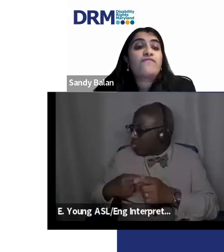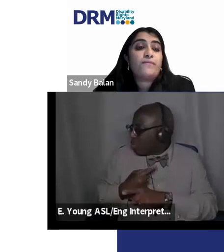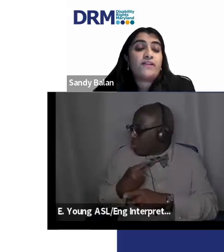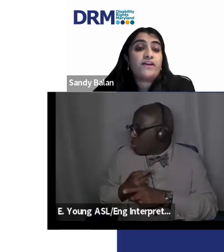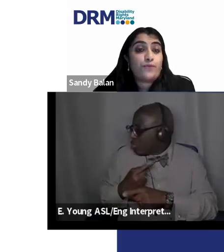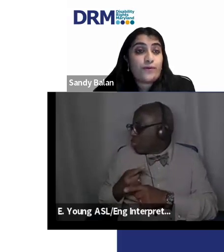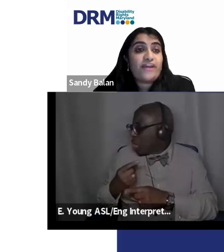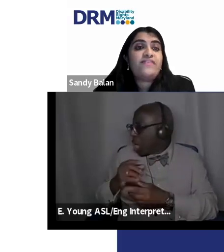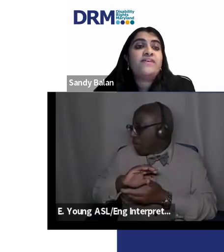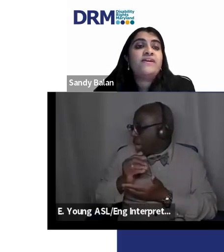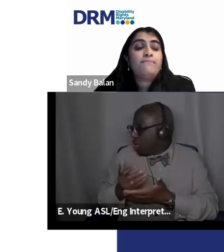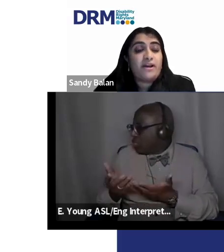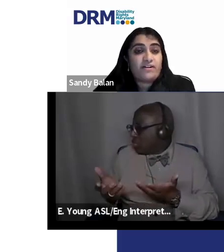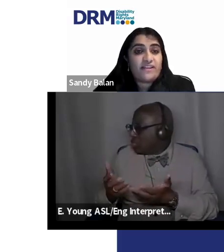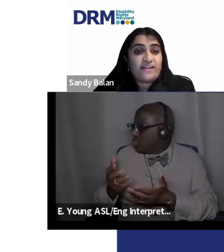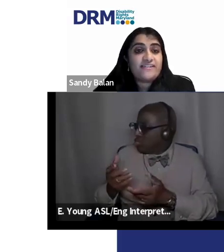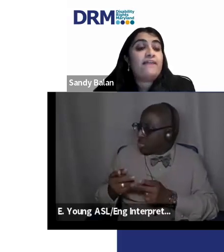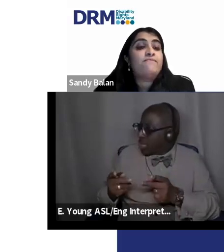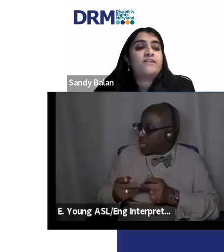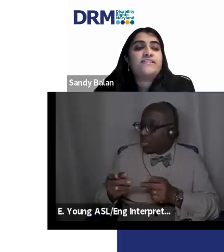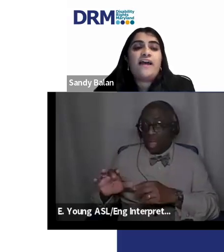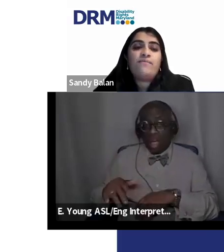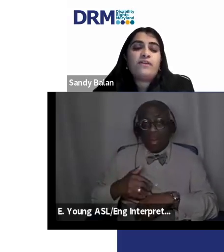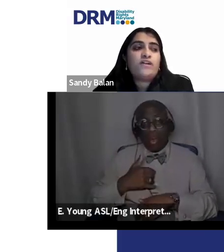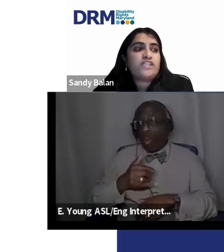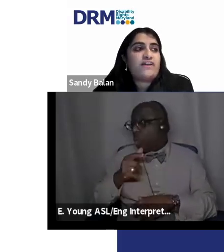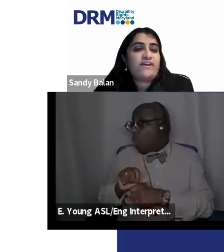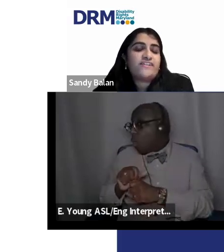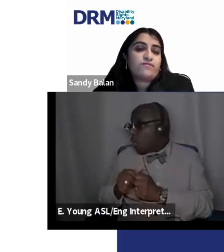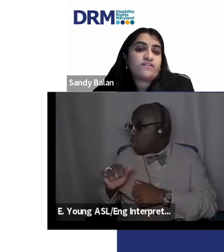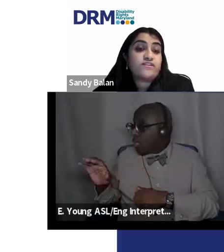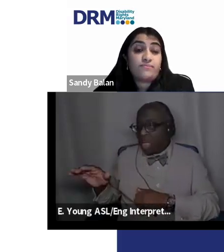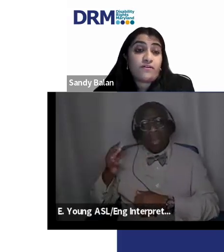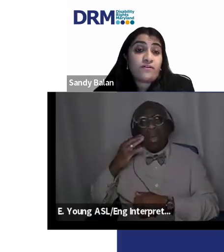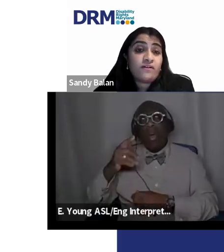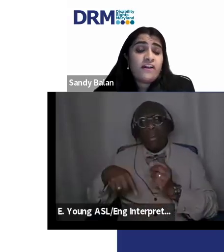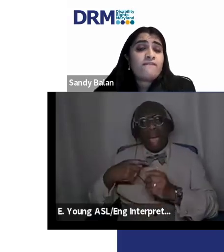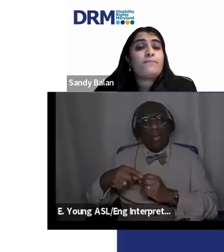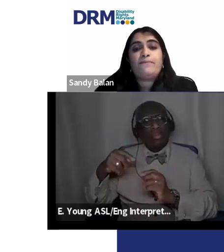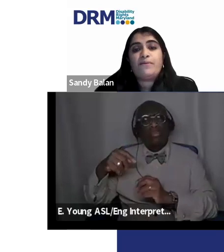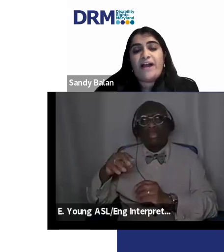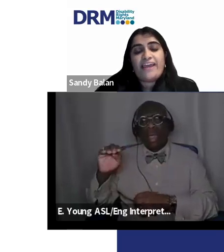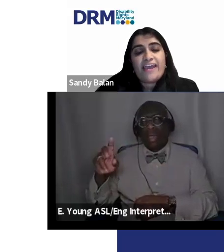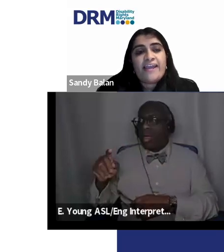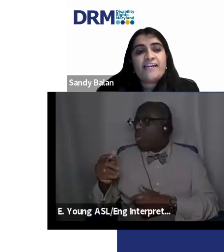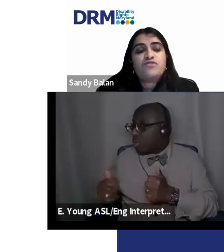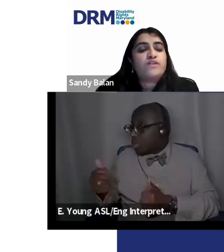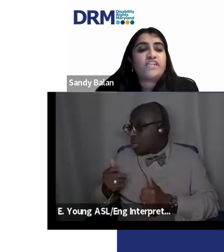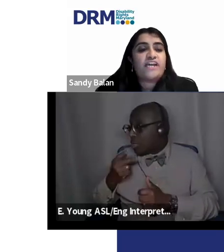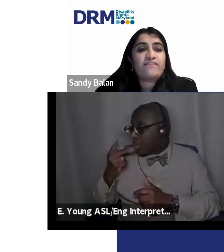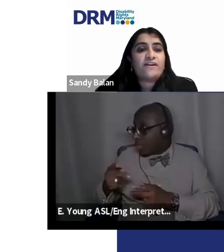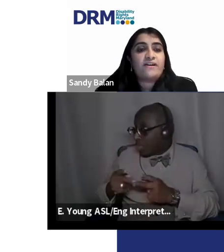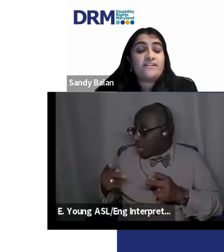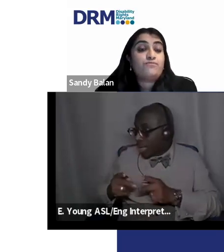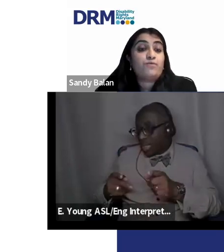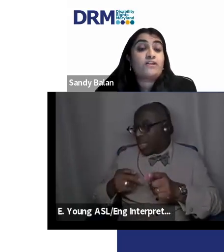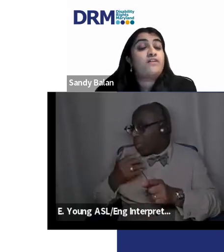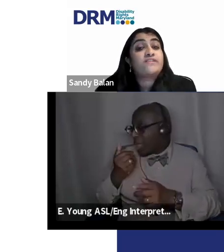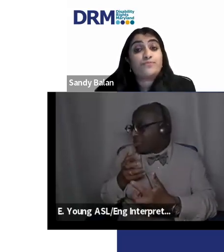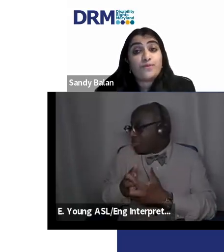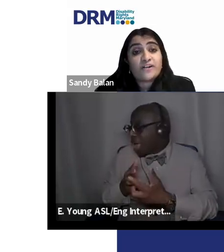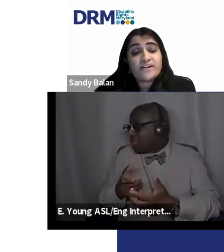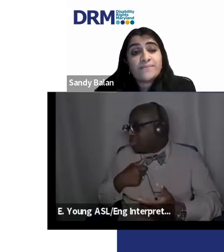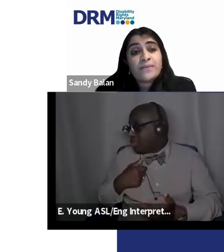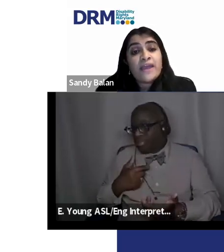who were more familiar with Maryland and could tell me which areas were suitable for people my age, which areas